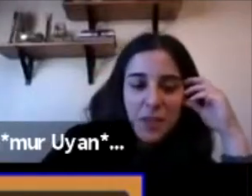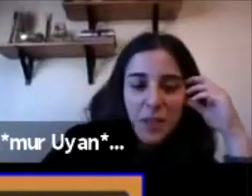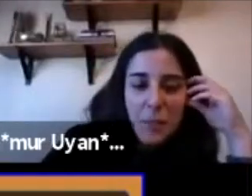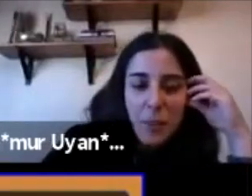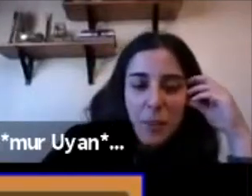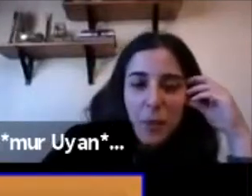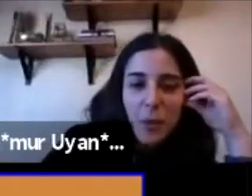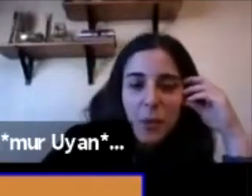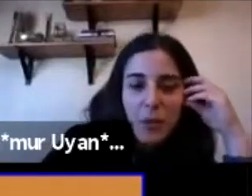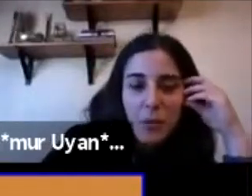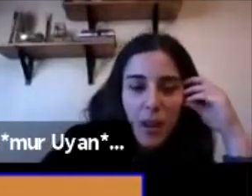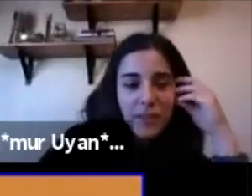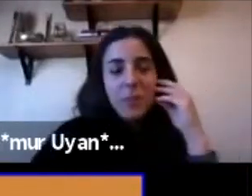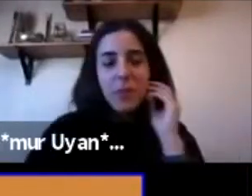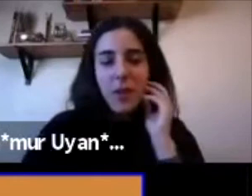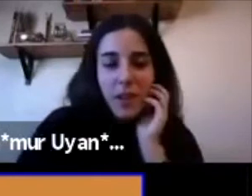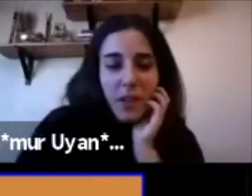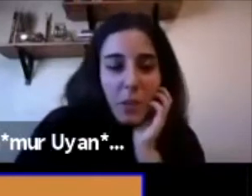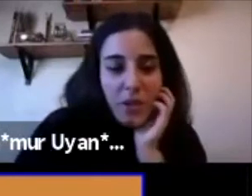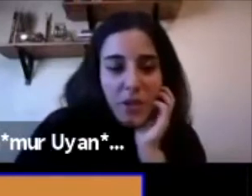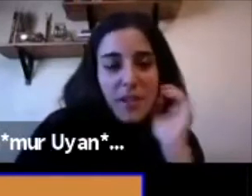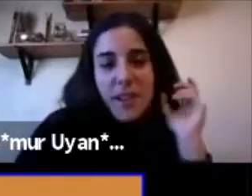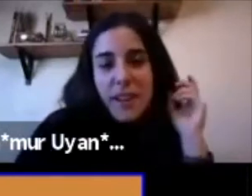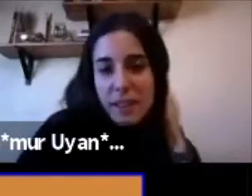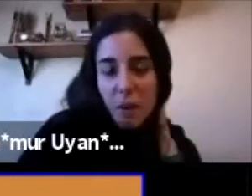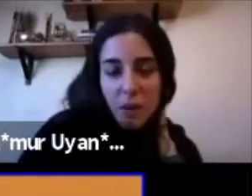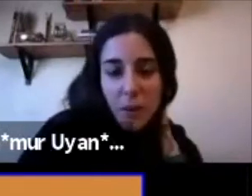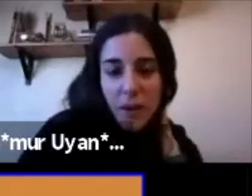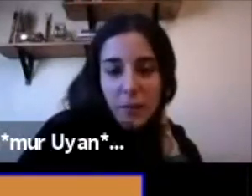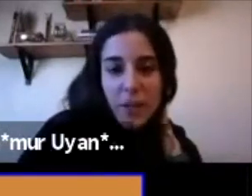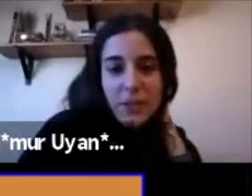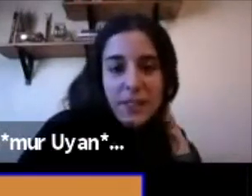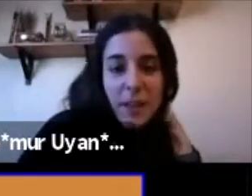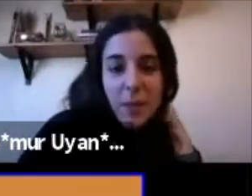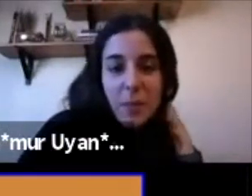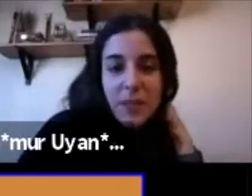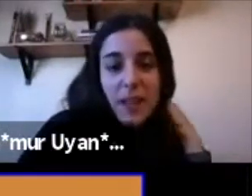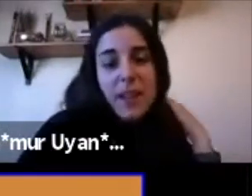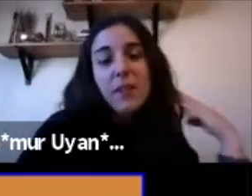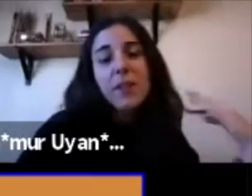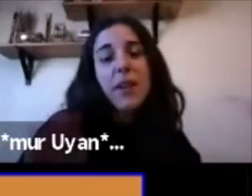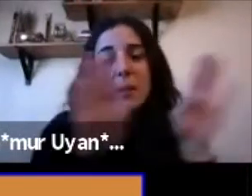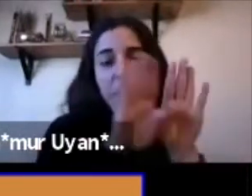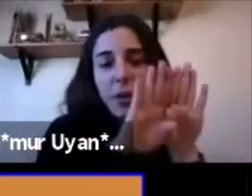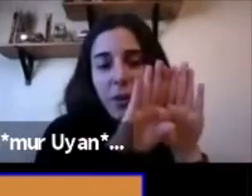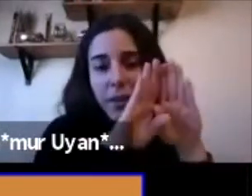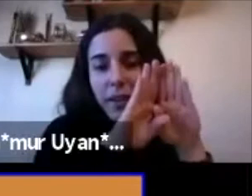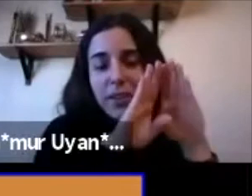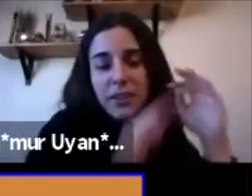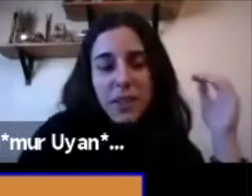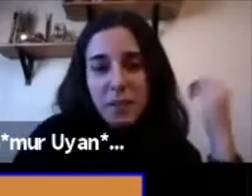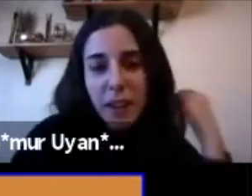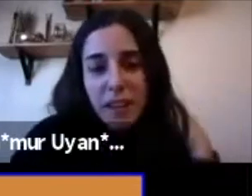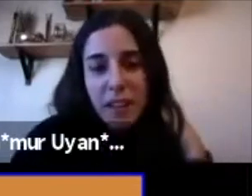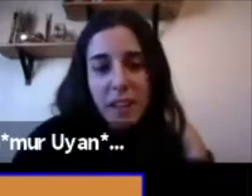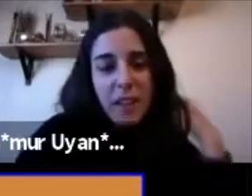So the purple blocks in the middle are your question, and the only way for me to see them is that if I neighbor you like